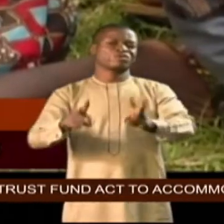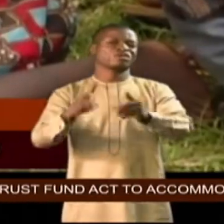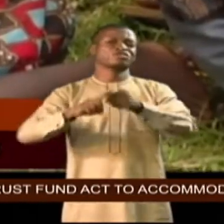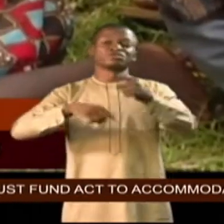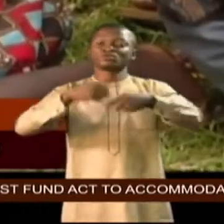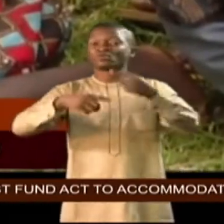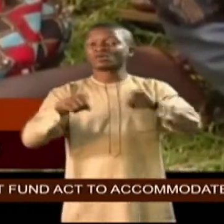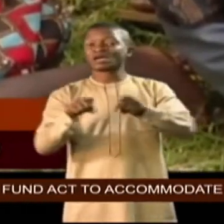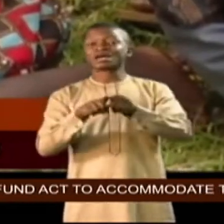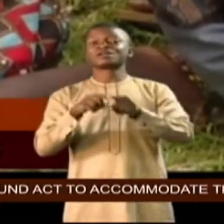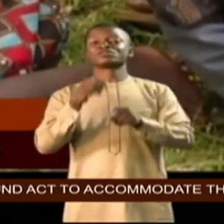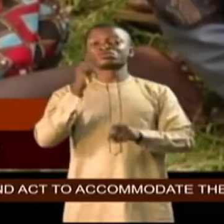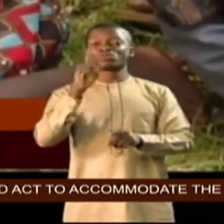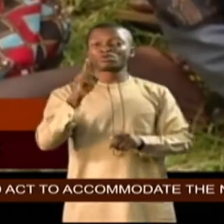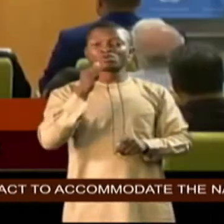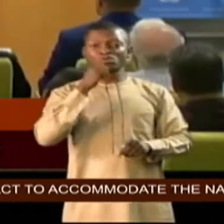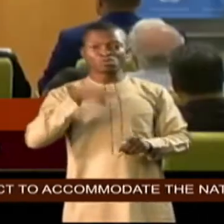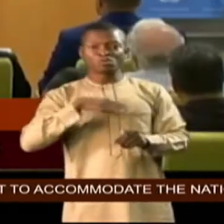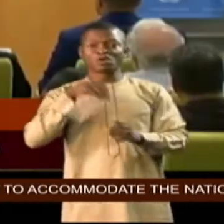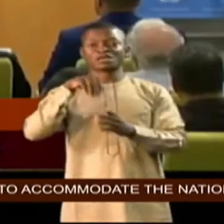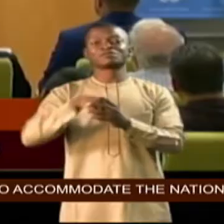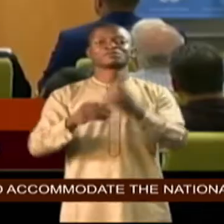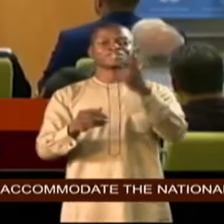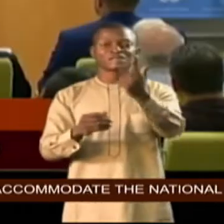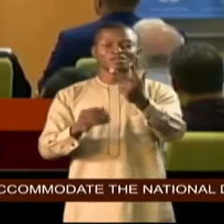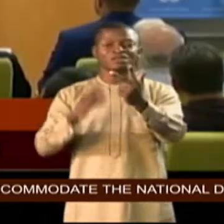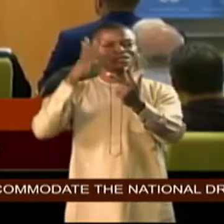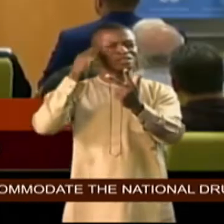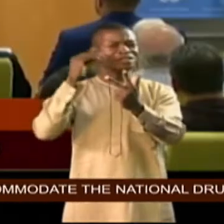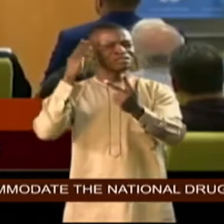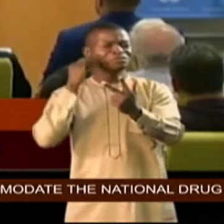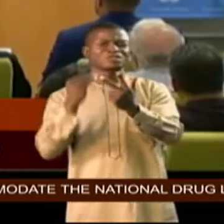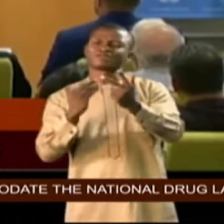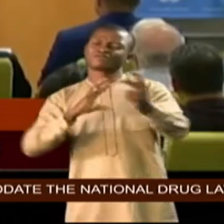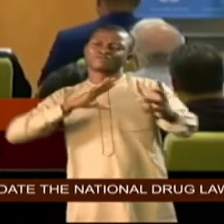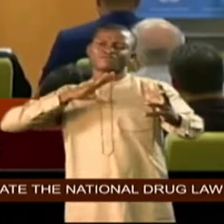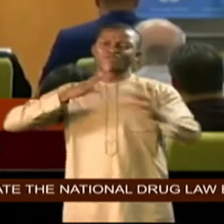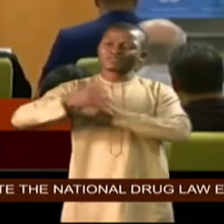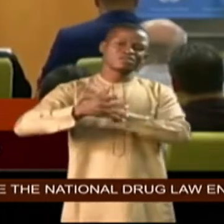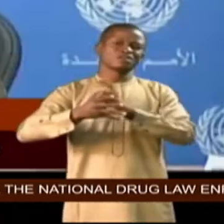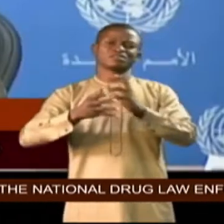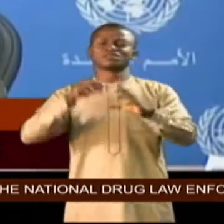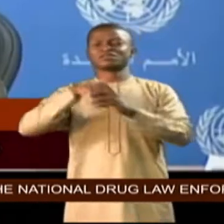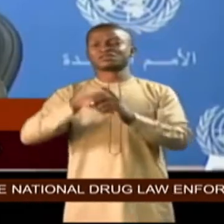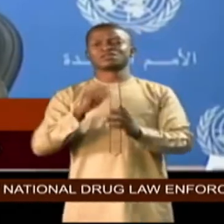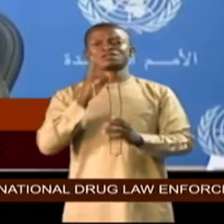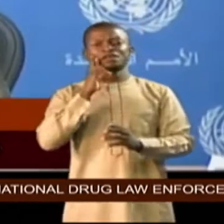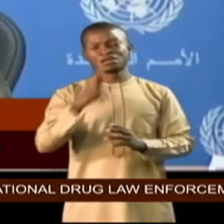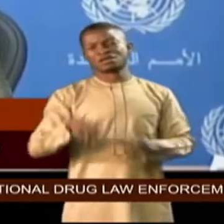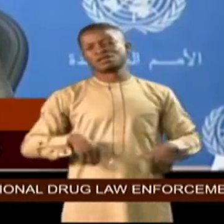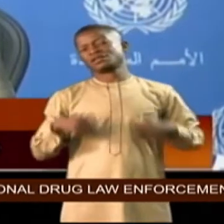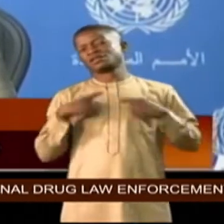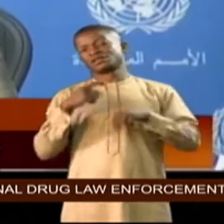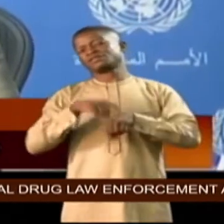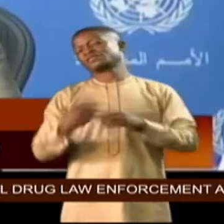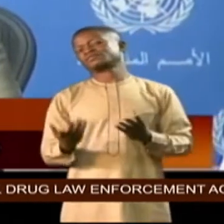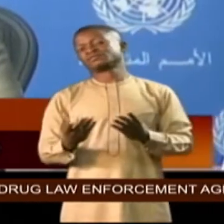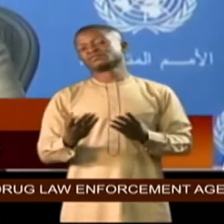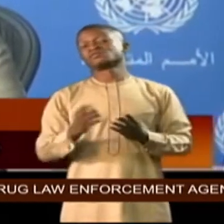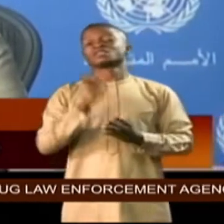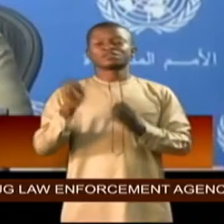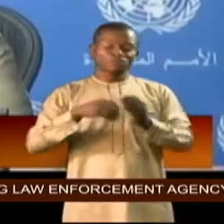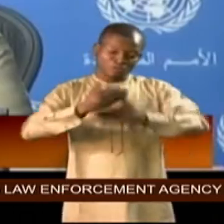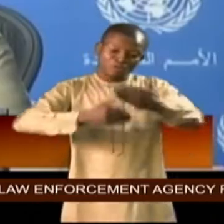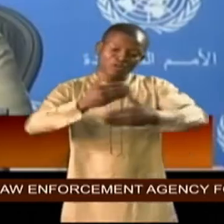as 1 woman in 3 experiences the trauma of violence in her lifetime. Even where progress is made, it